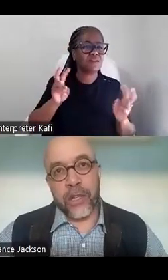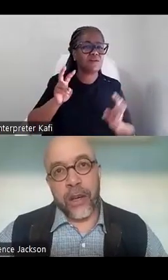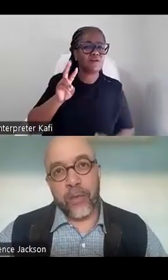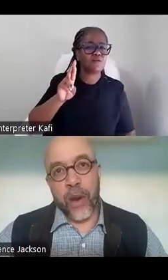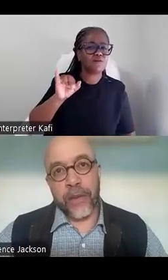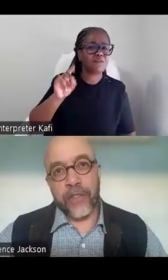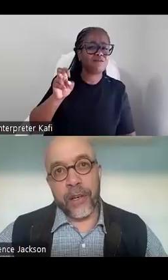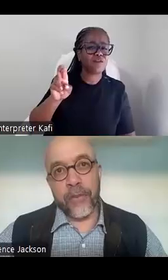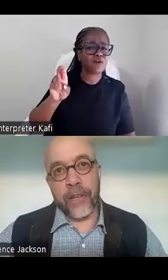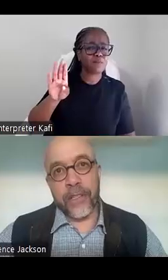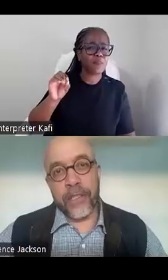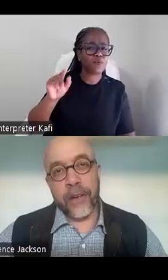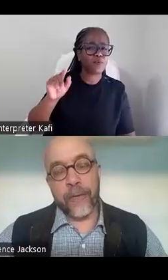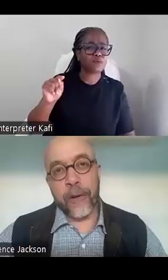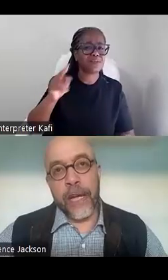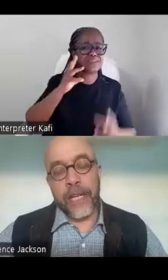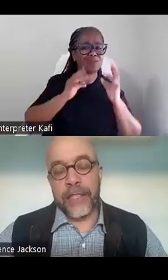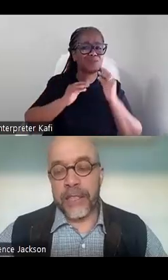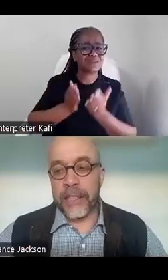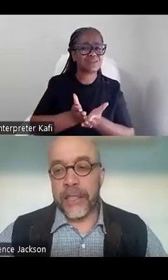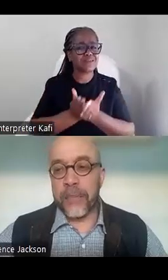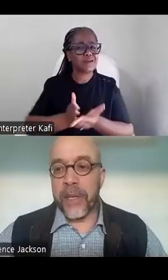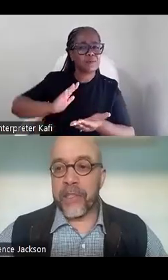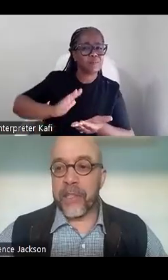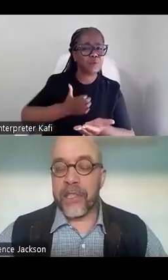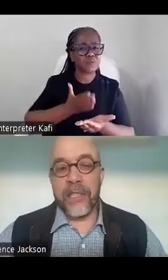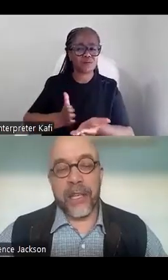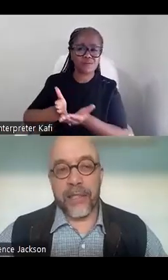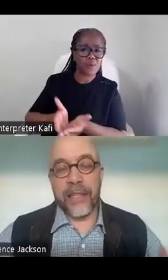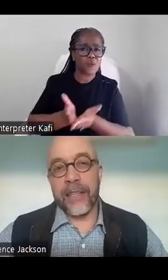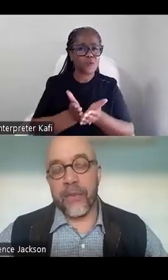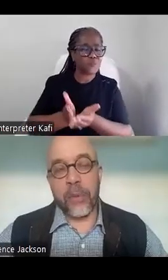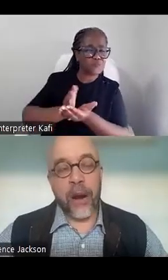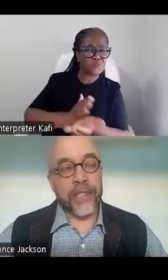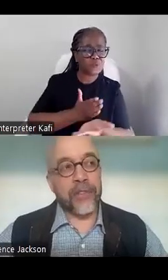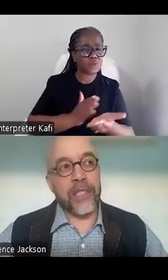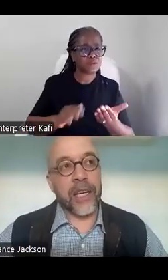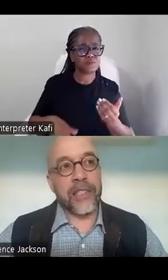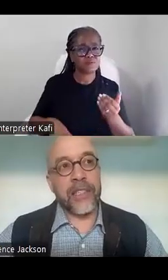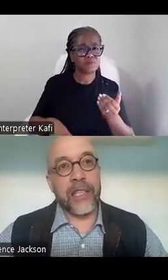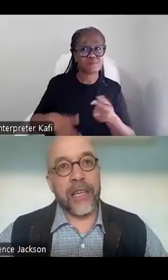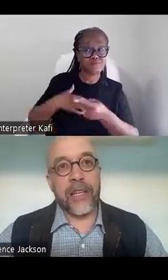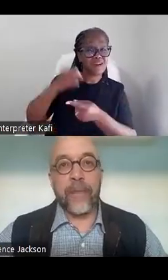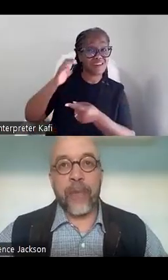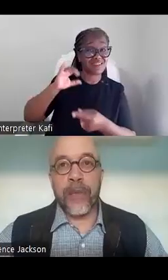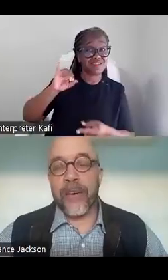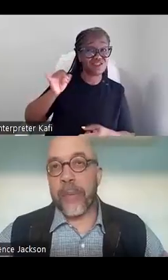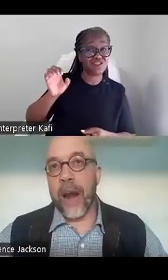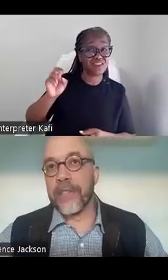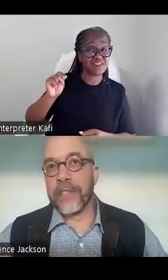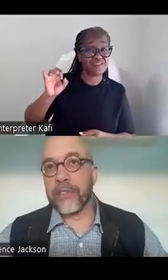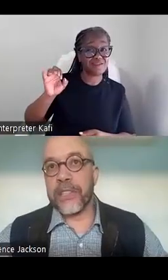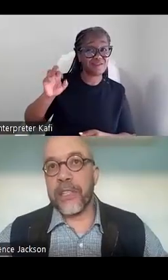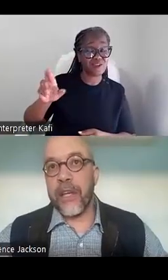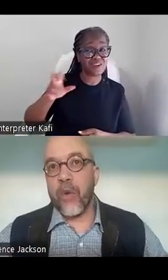Charlie's wife, Jennifer, cousin Jennifer, she said they live on Barry Street today, and she said Larry